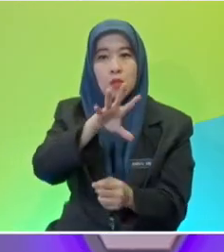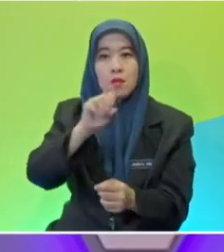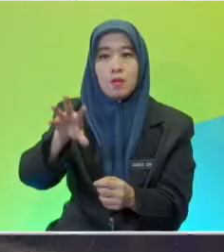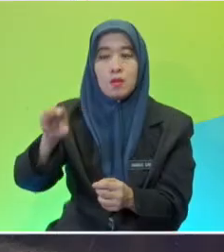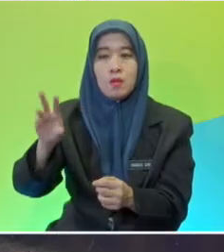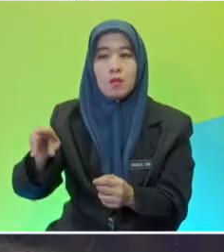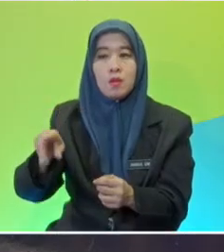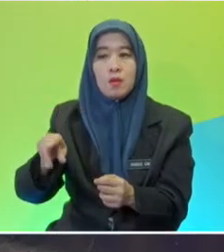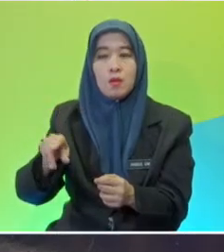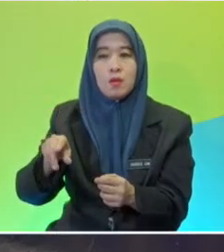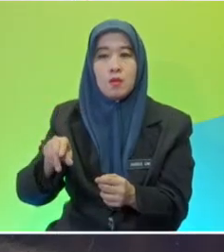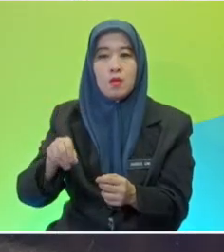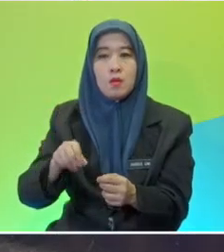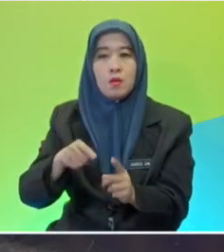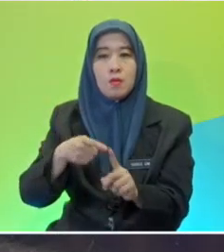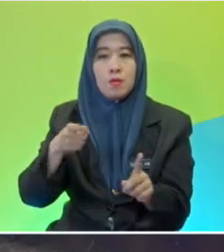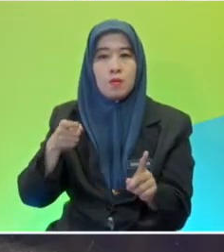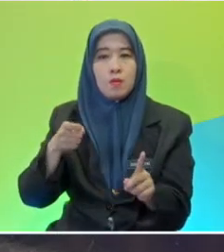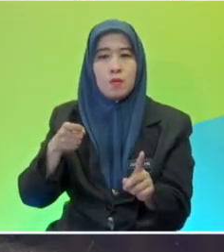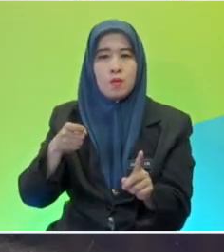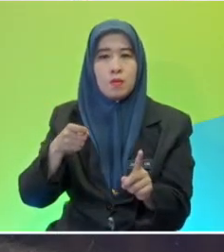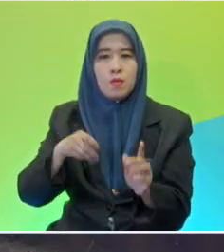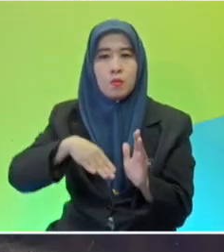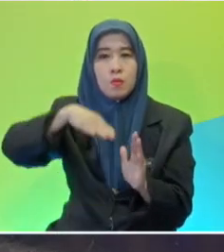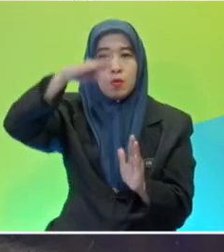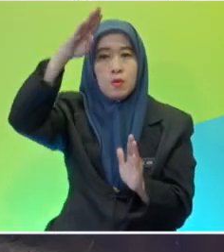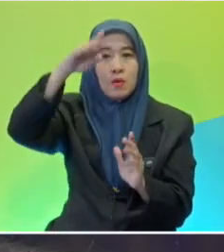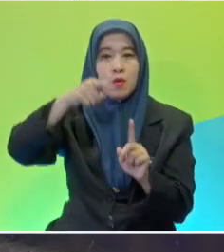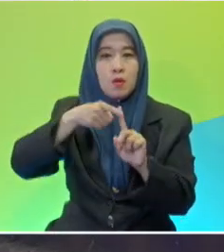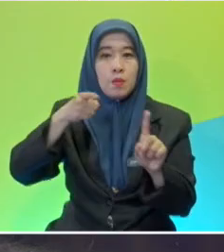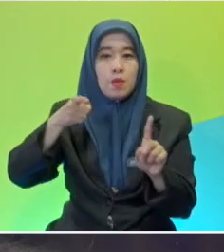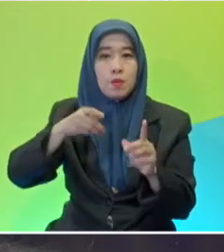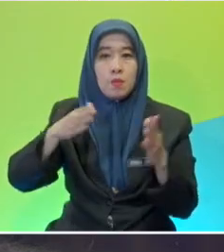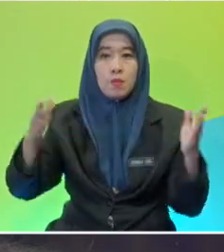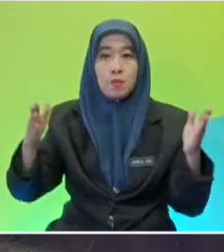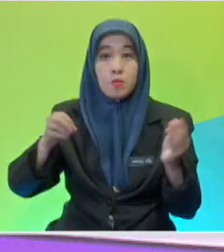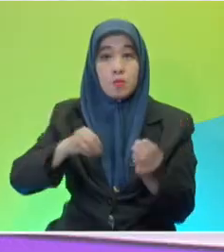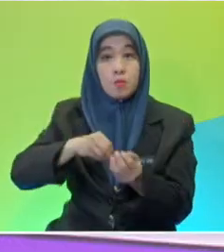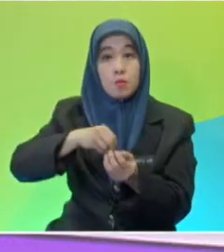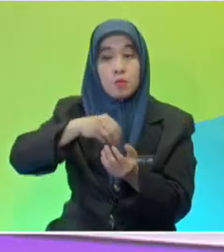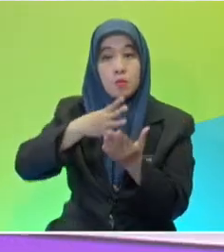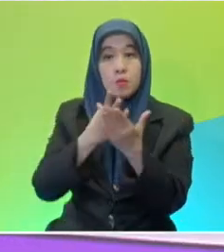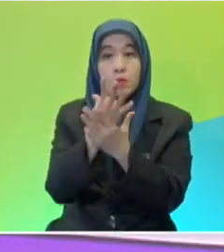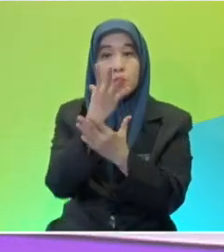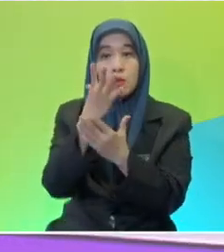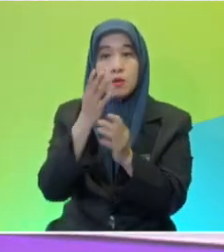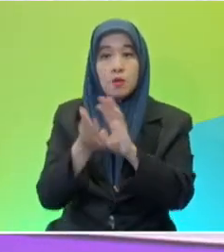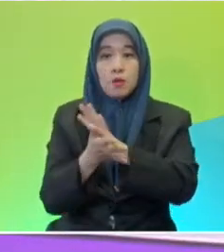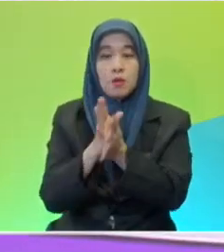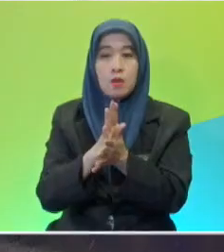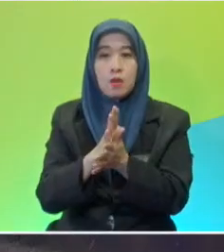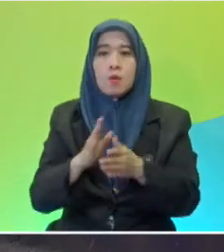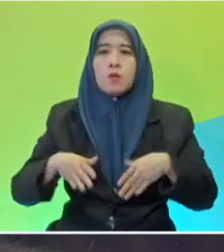big now. You mean it grew from just a seed to a big plant like this? Yes, Sean. Oh, how can